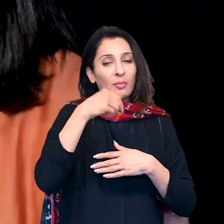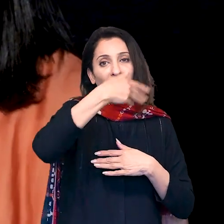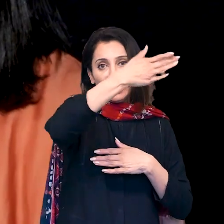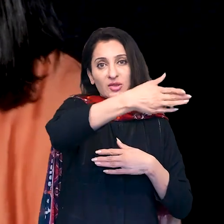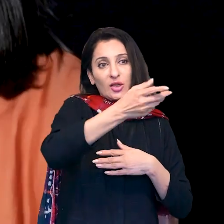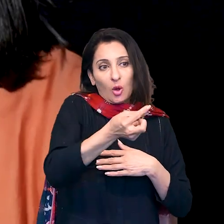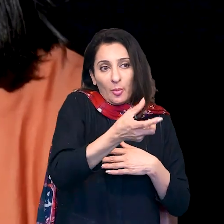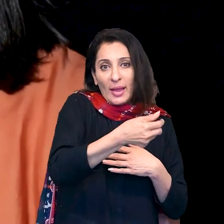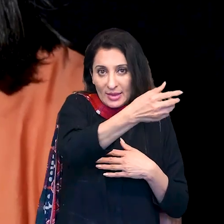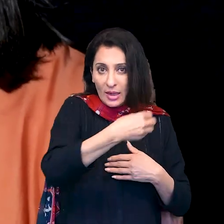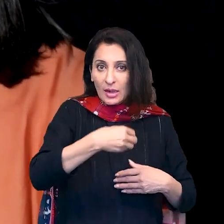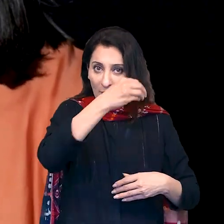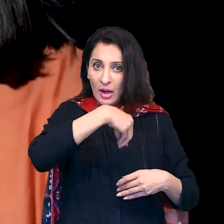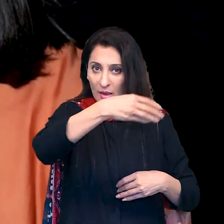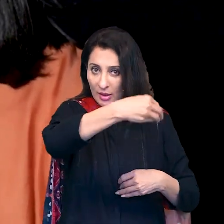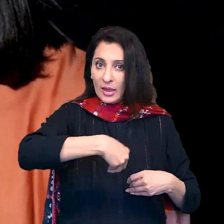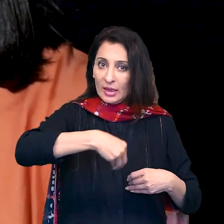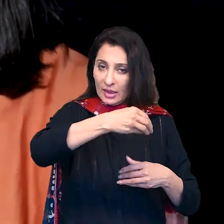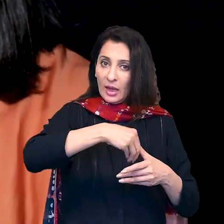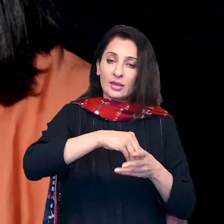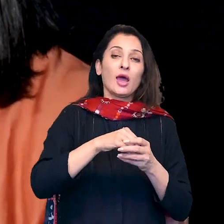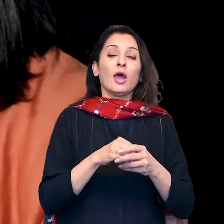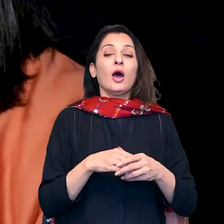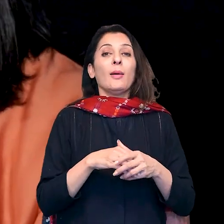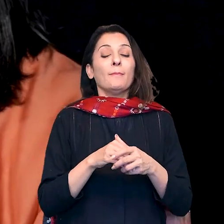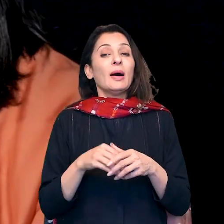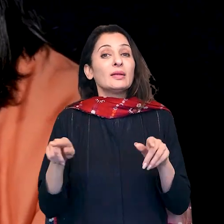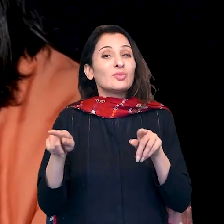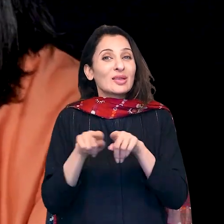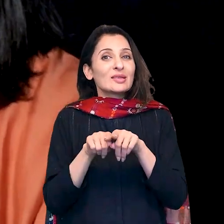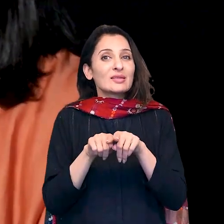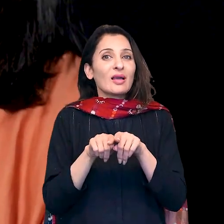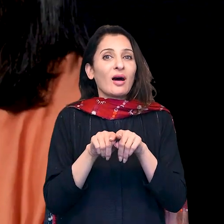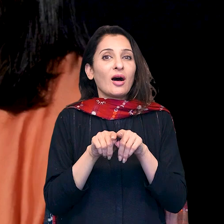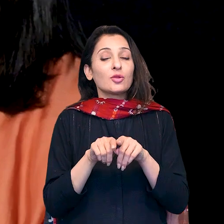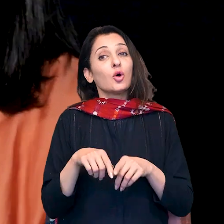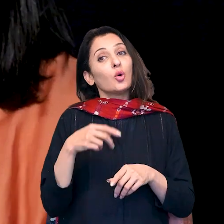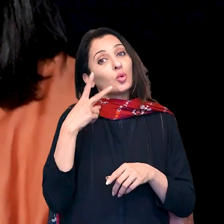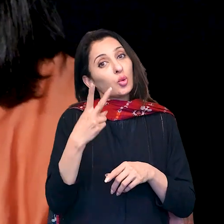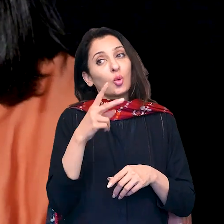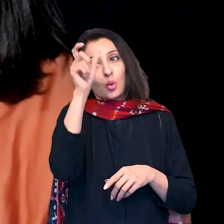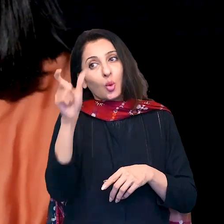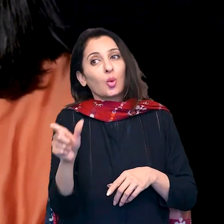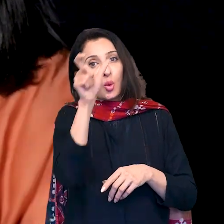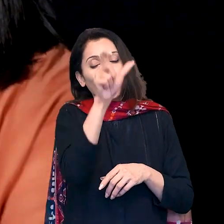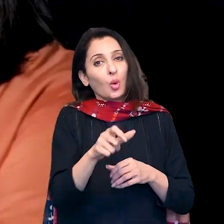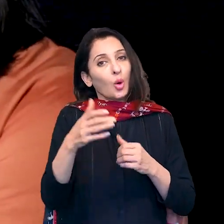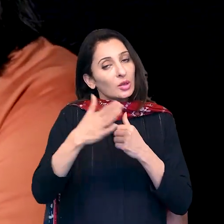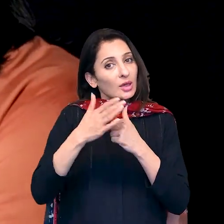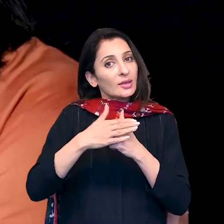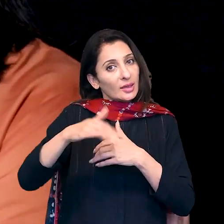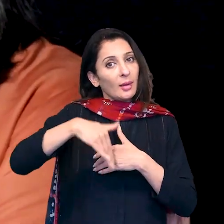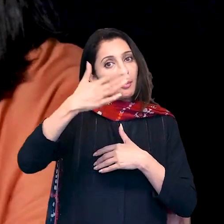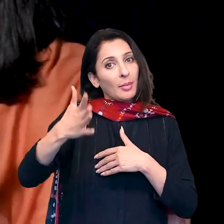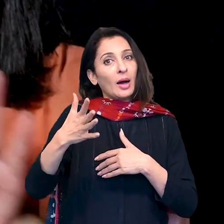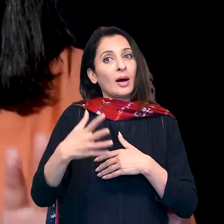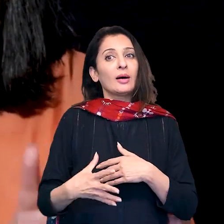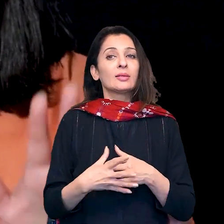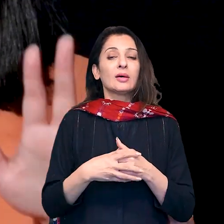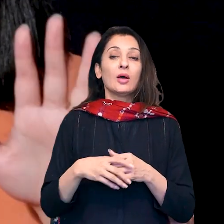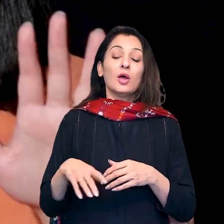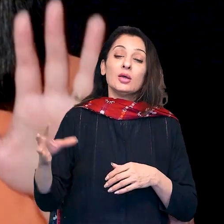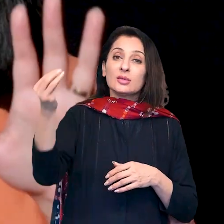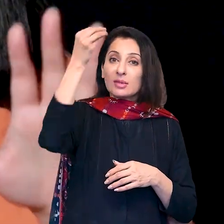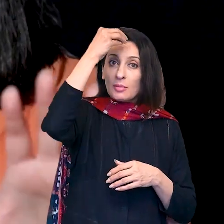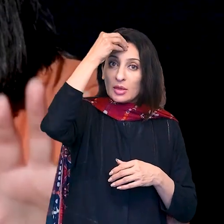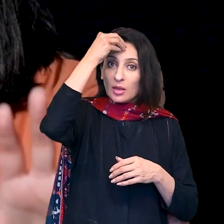men. Now there is a talk about shared responsibilities and shared duties, as opposed to this is your part, this is my